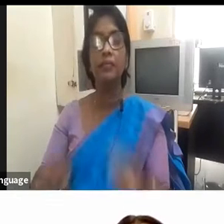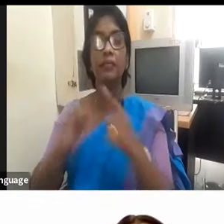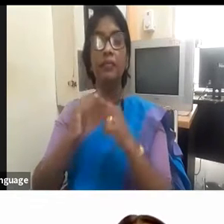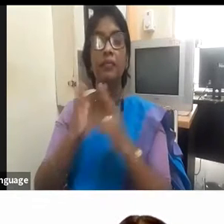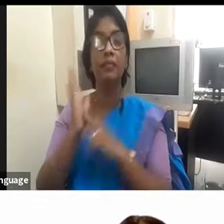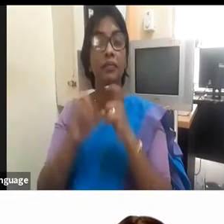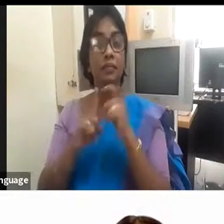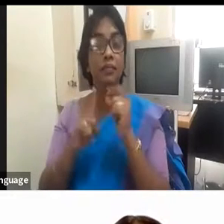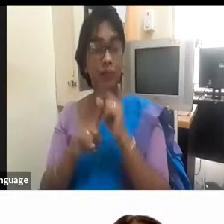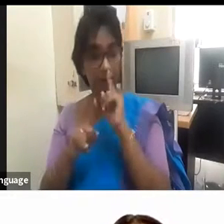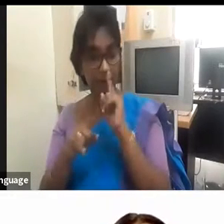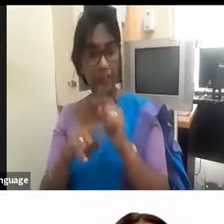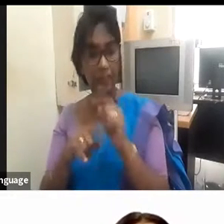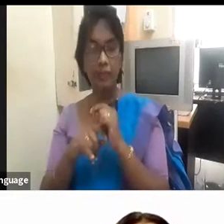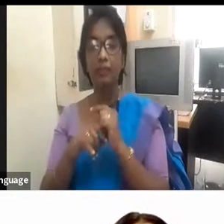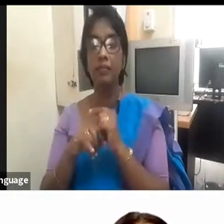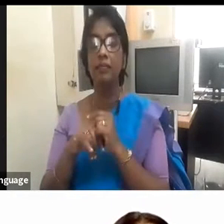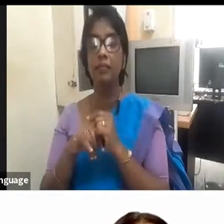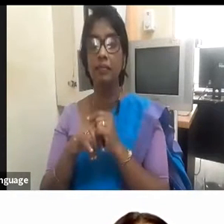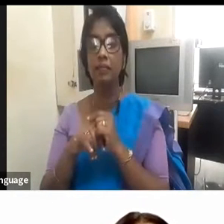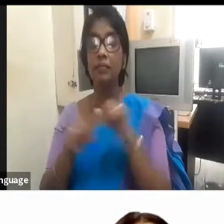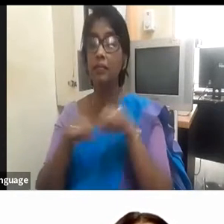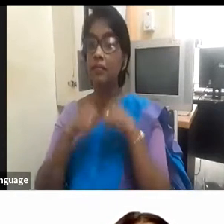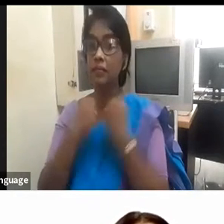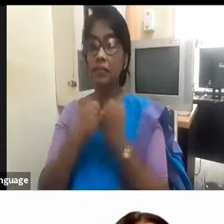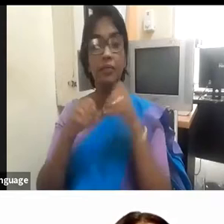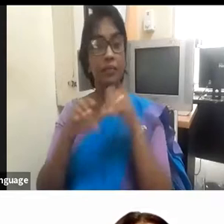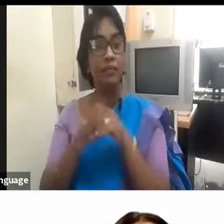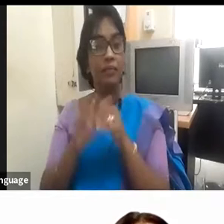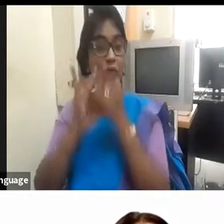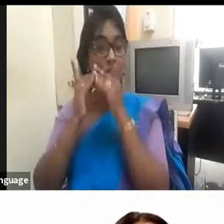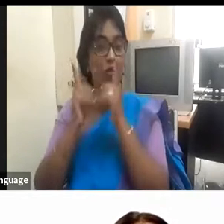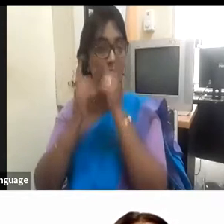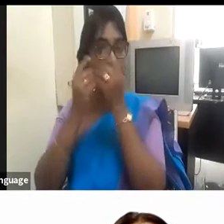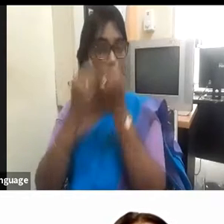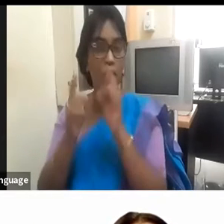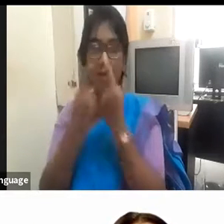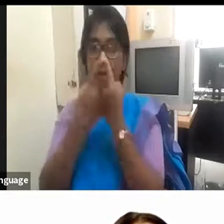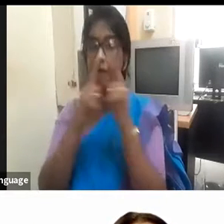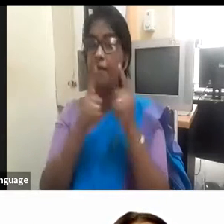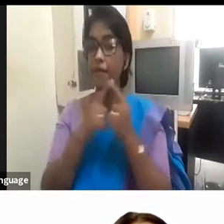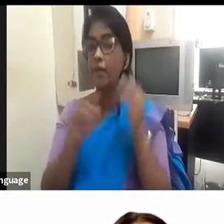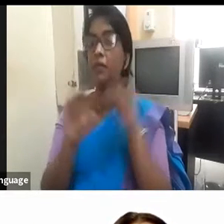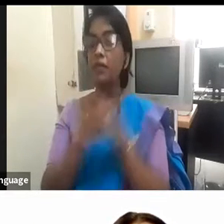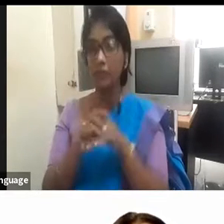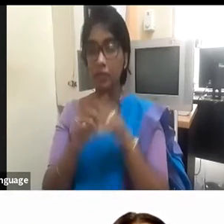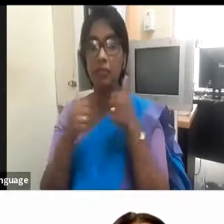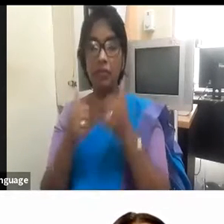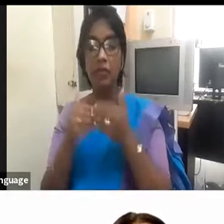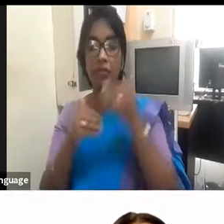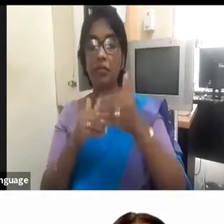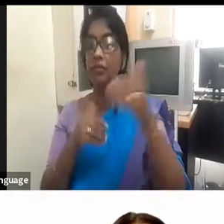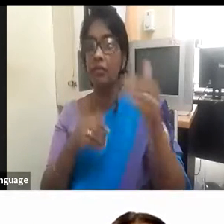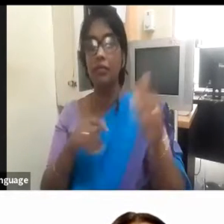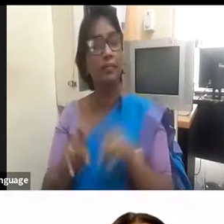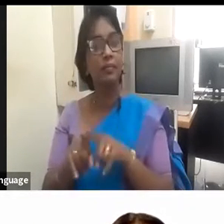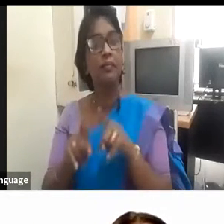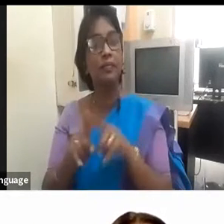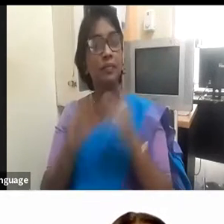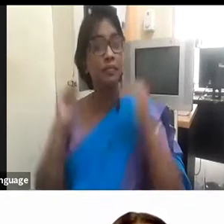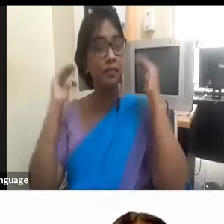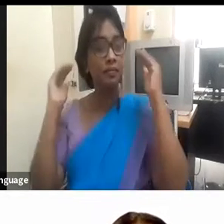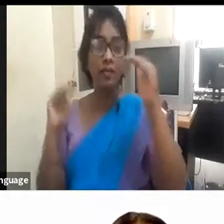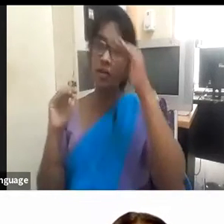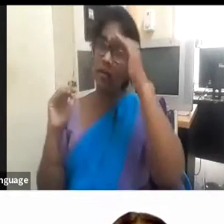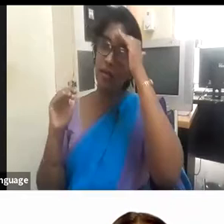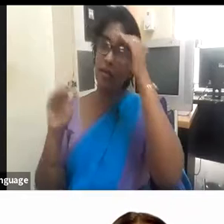have diversity, but as you progress and then at the higher leadership, it becomes lesser and lesser. And it's just like